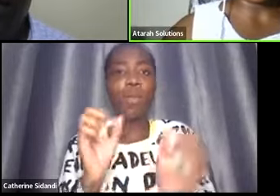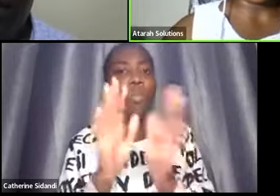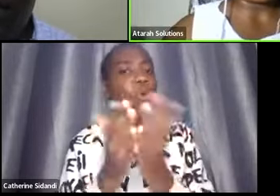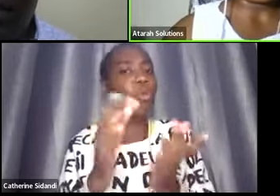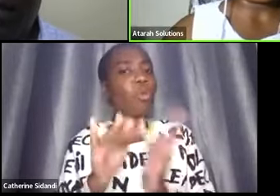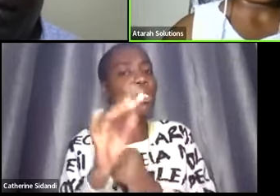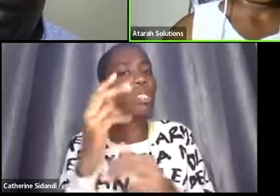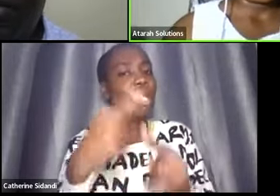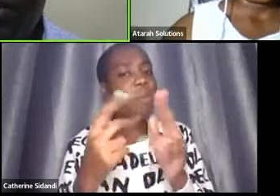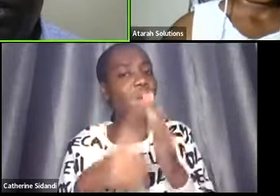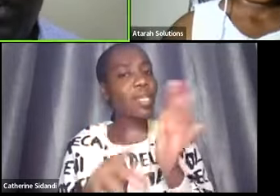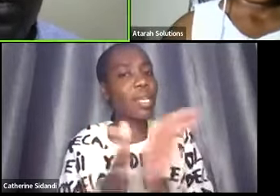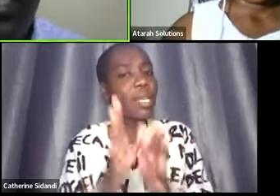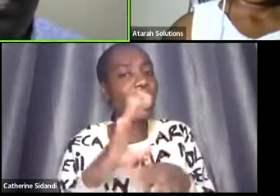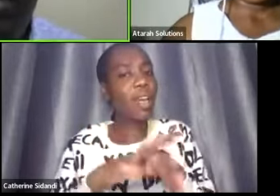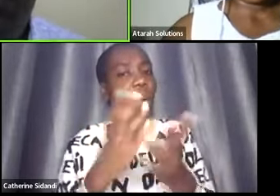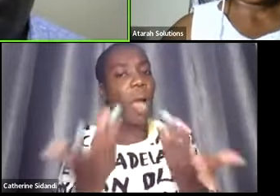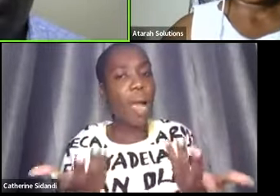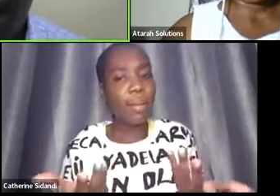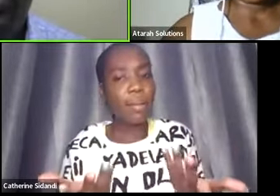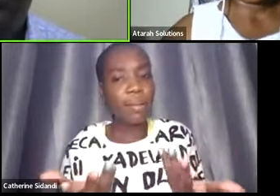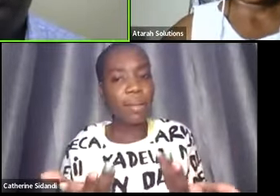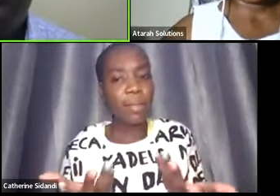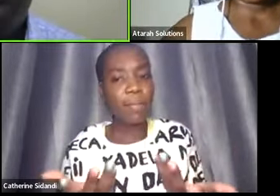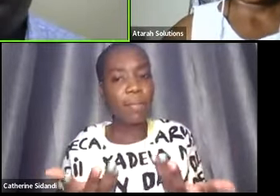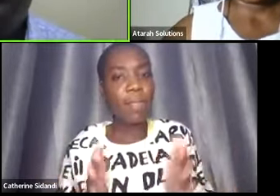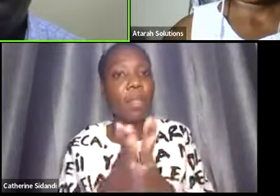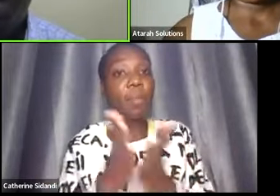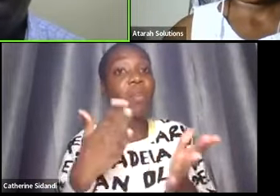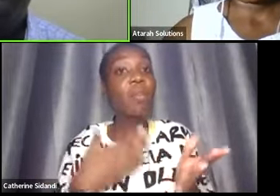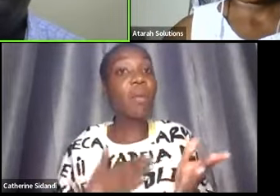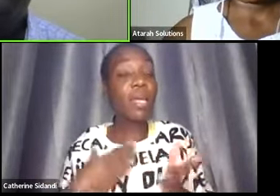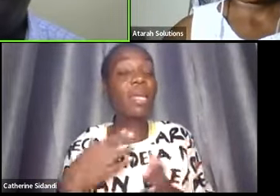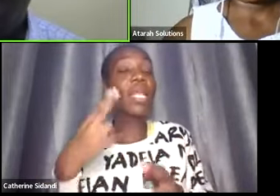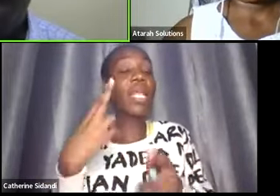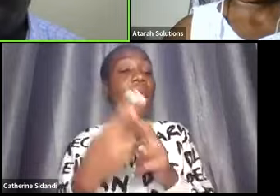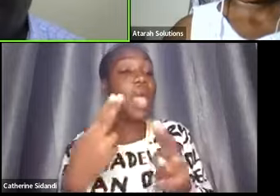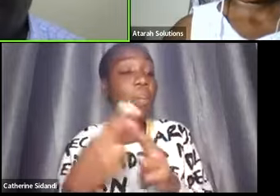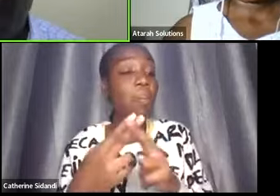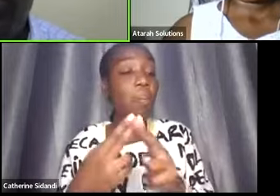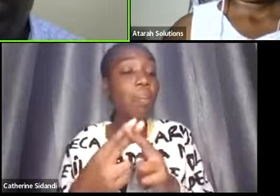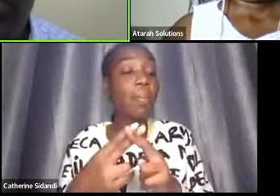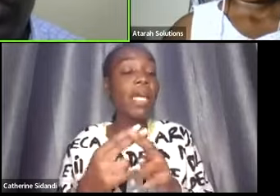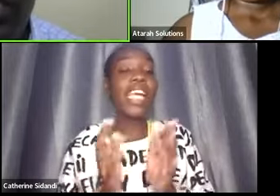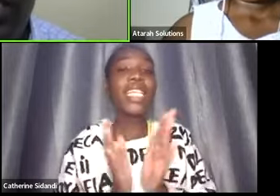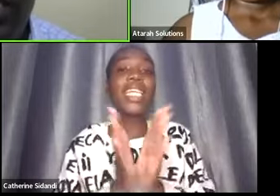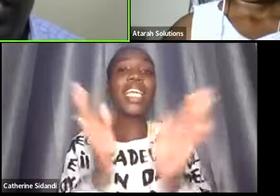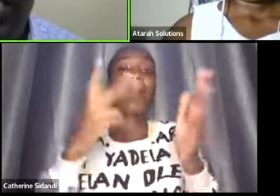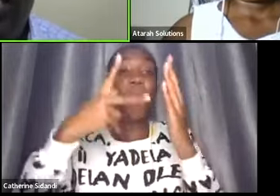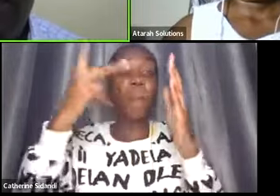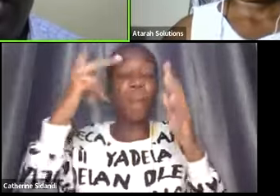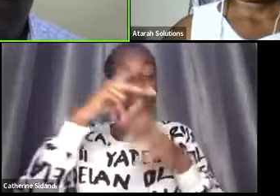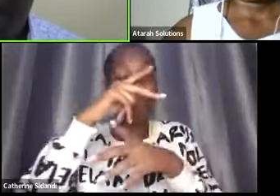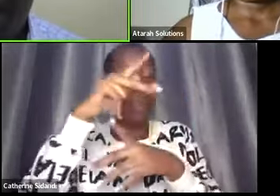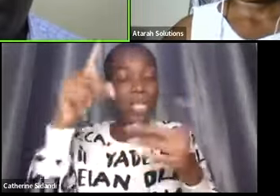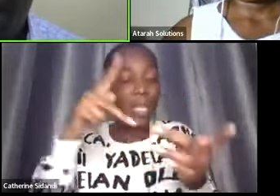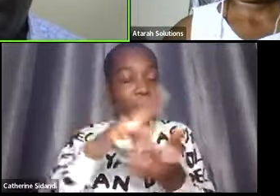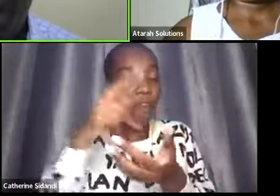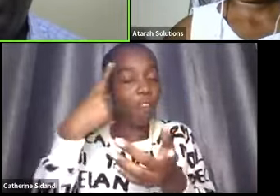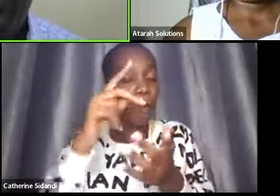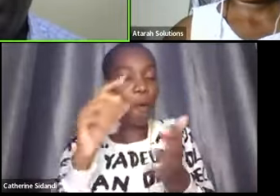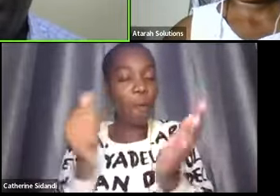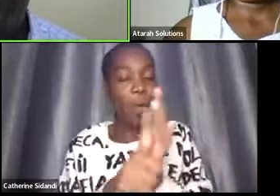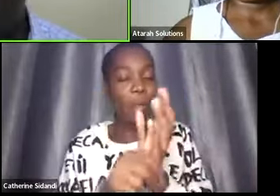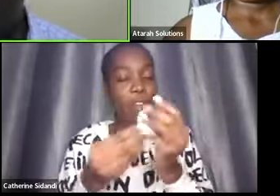can they find them? My book is known as the General Principles of Mediation. It's available